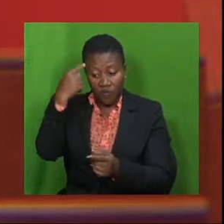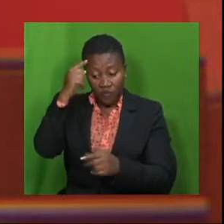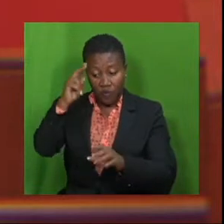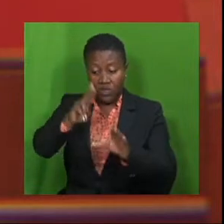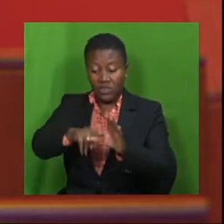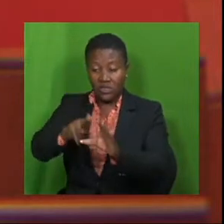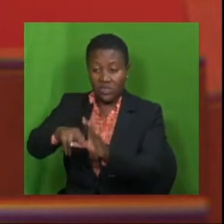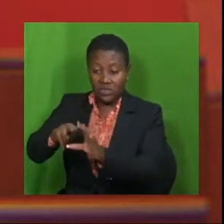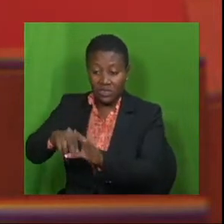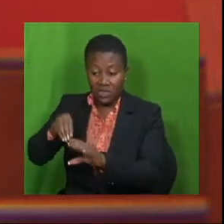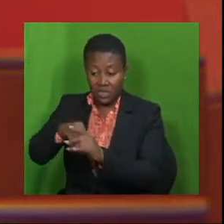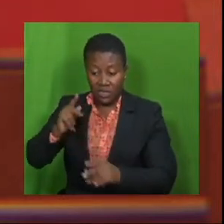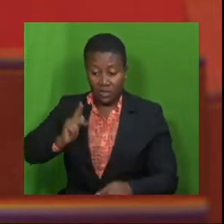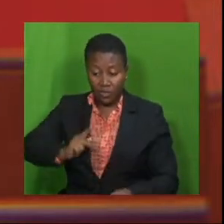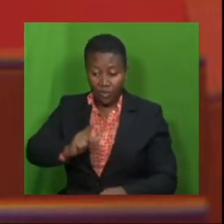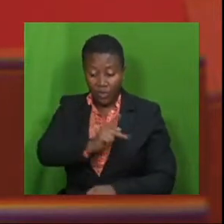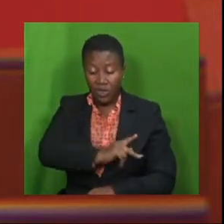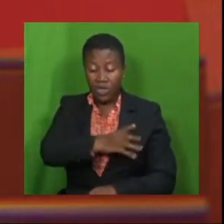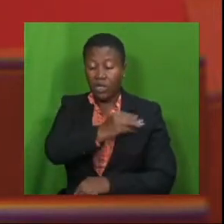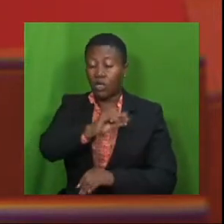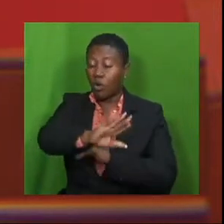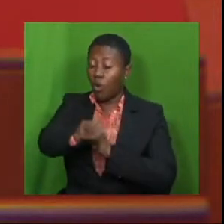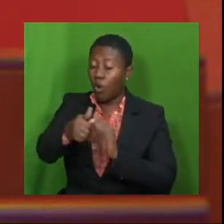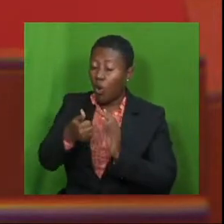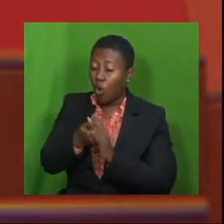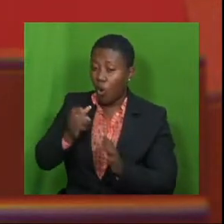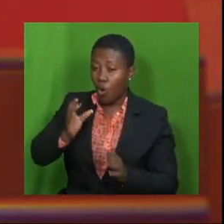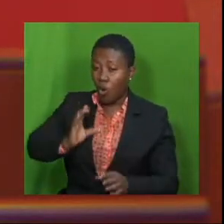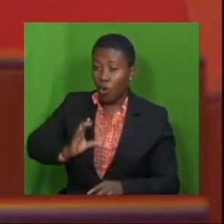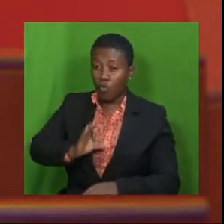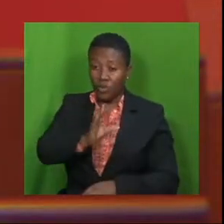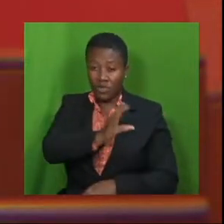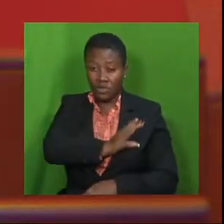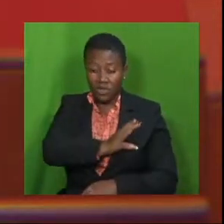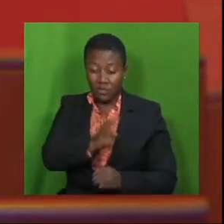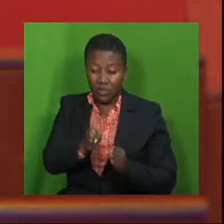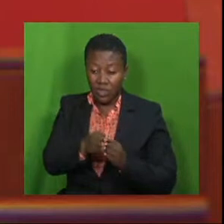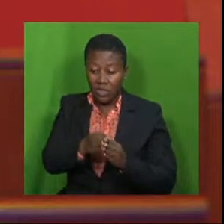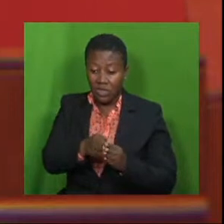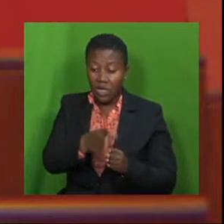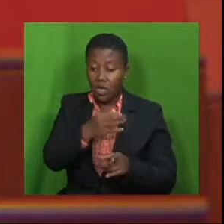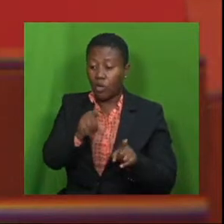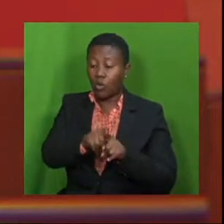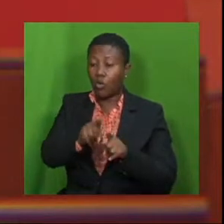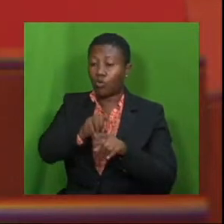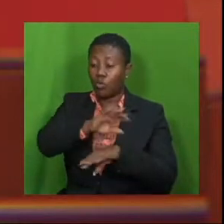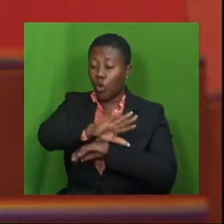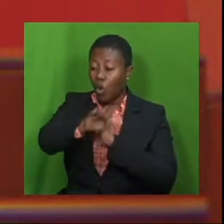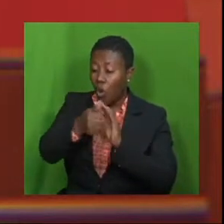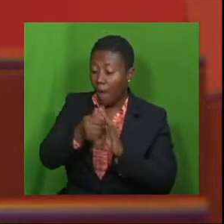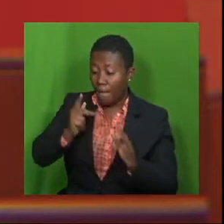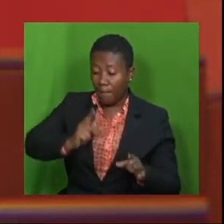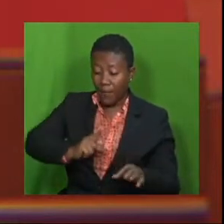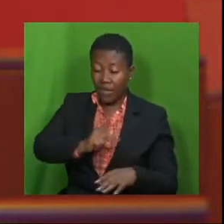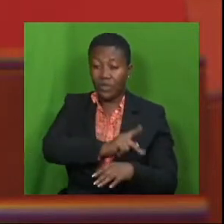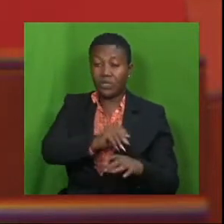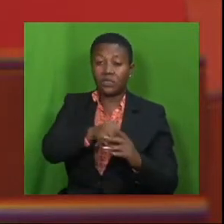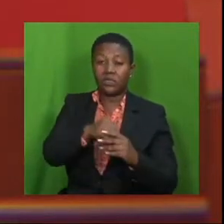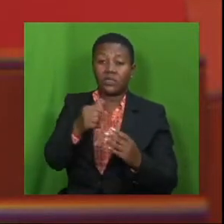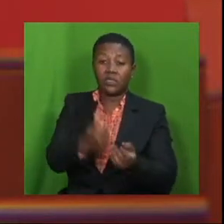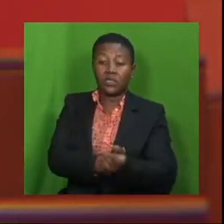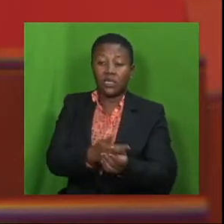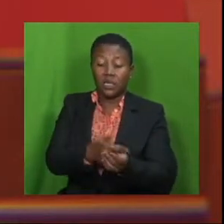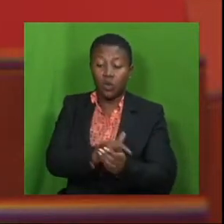meetings on all members of Parliament in Ghana without an